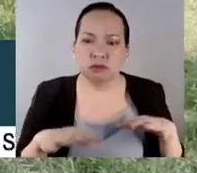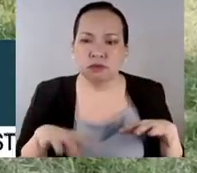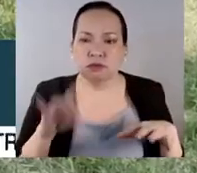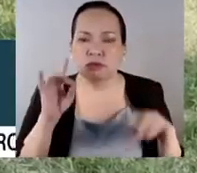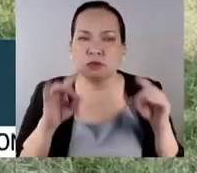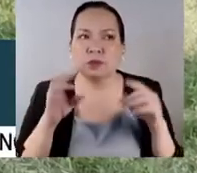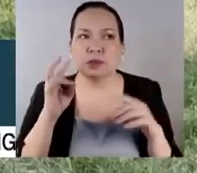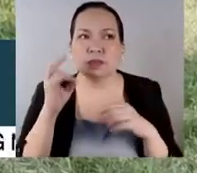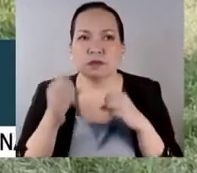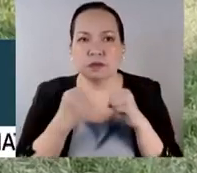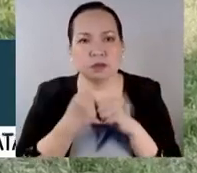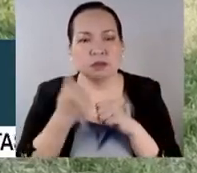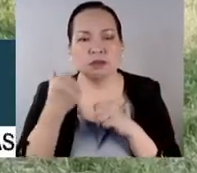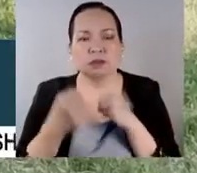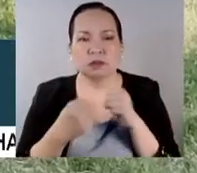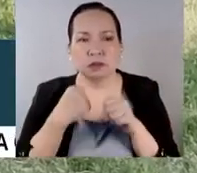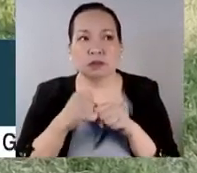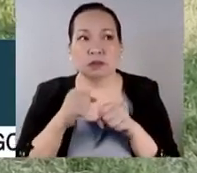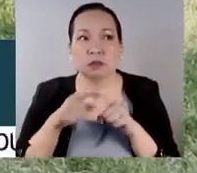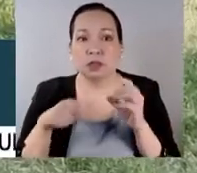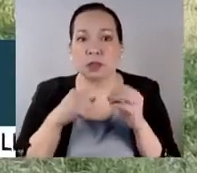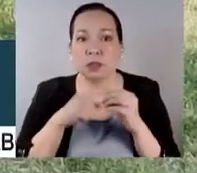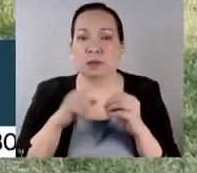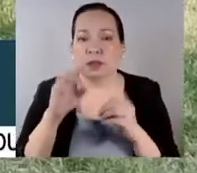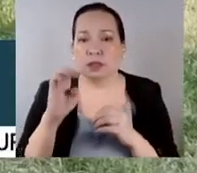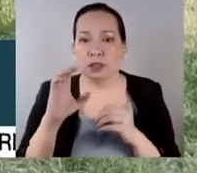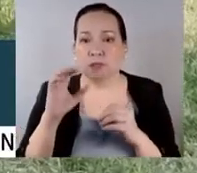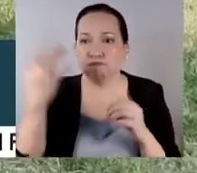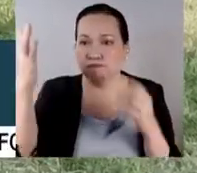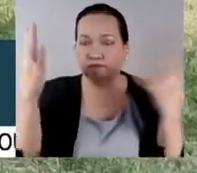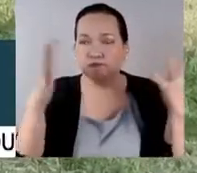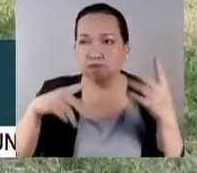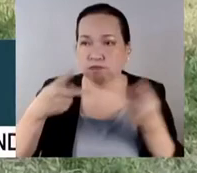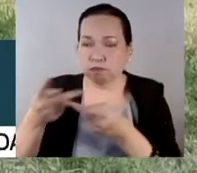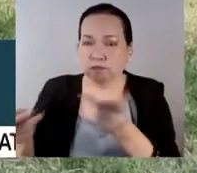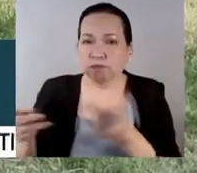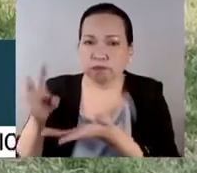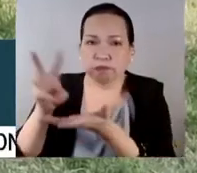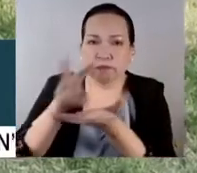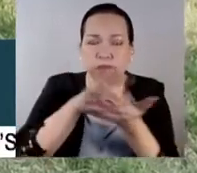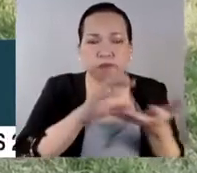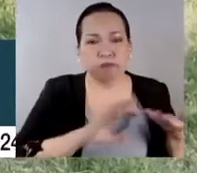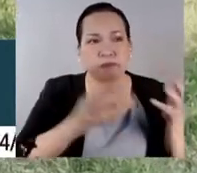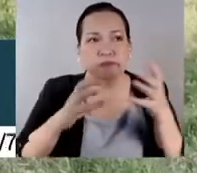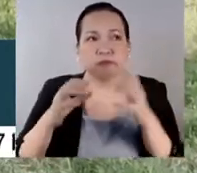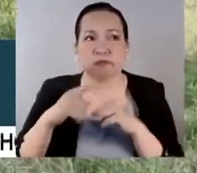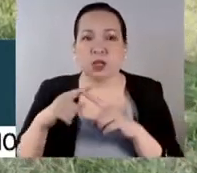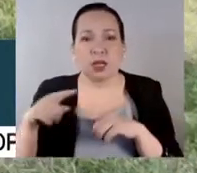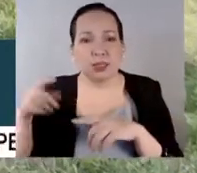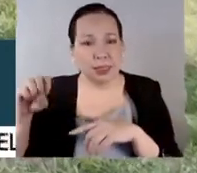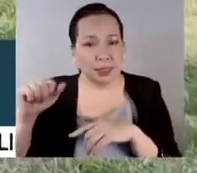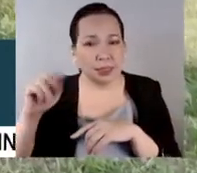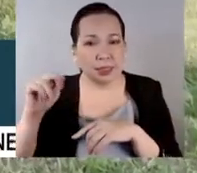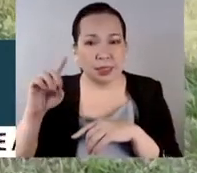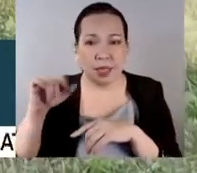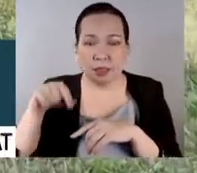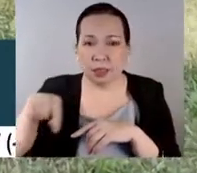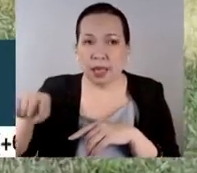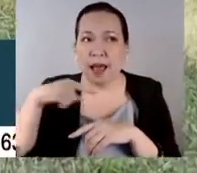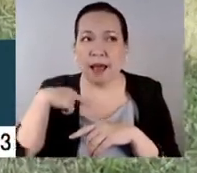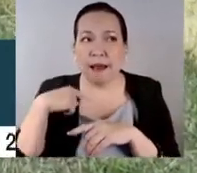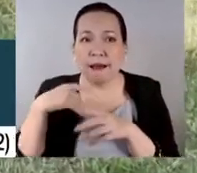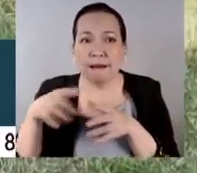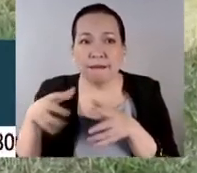7 to 10 years. However, when it comes to ecosystems that have been destroyed, such as the sandy ecosystems that once existed in our